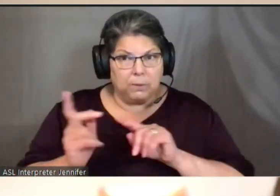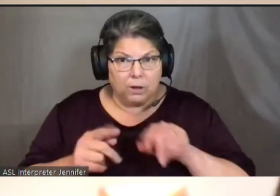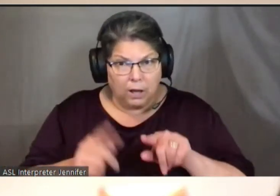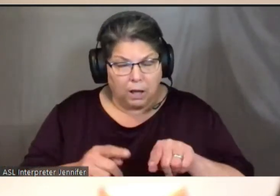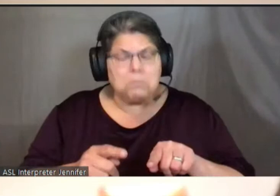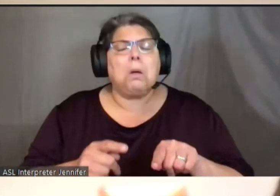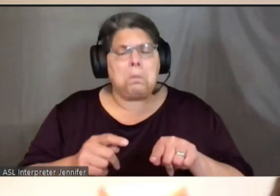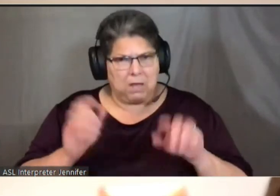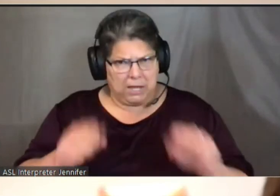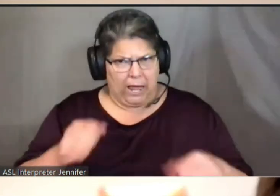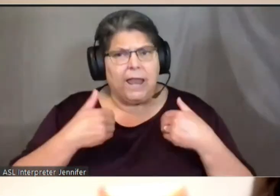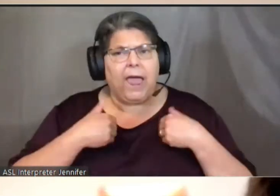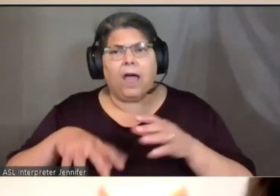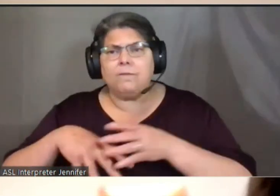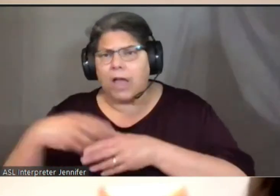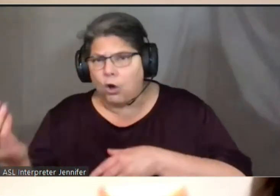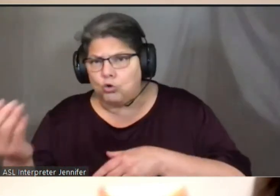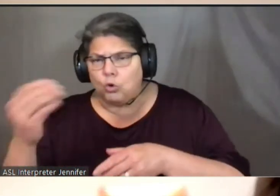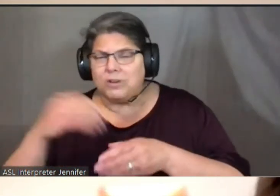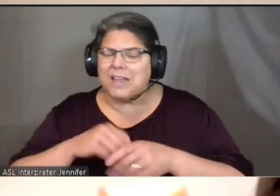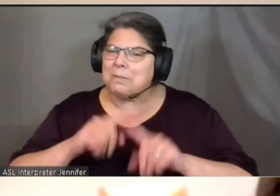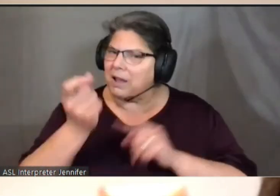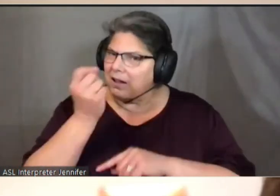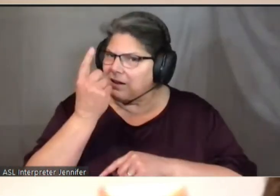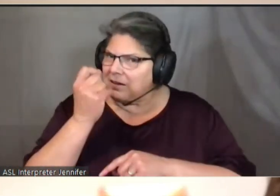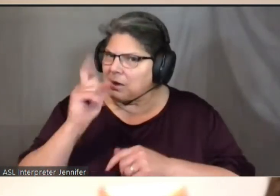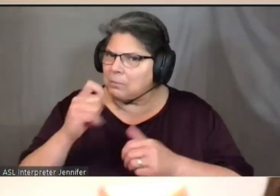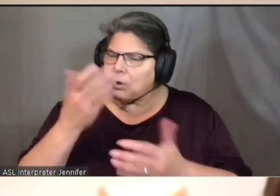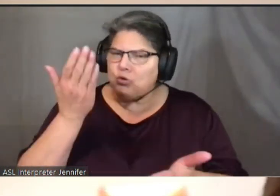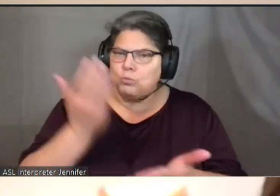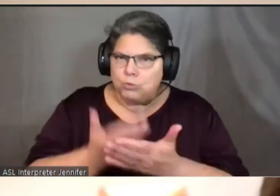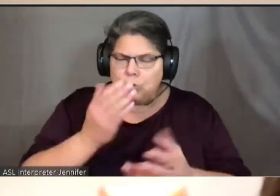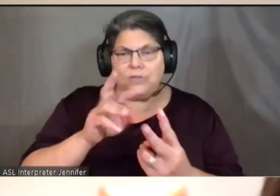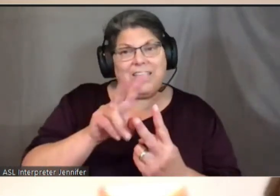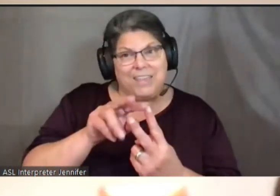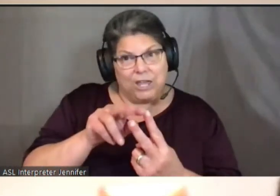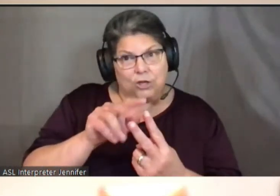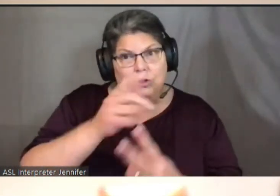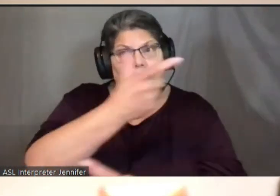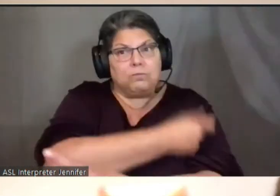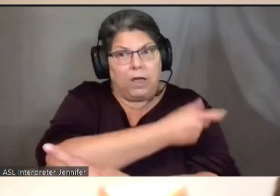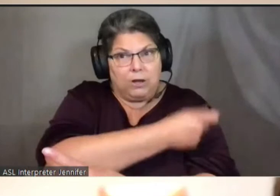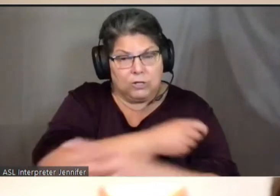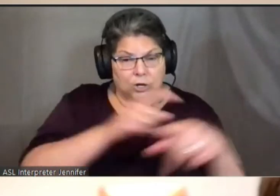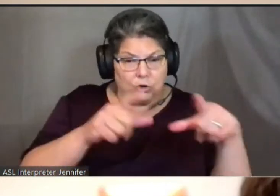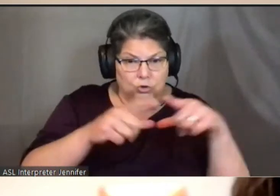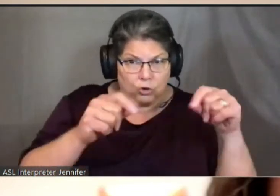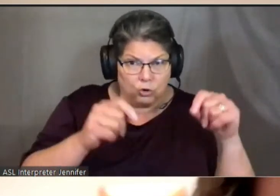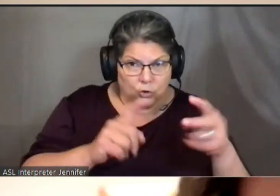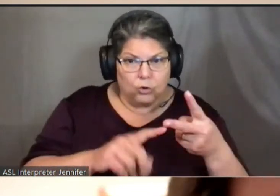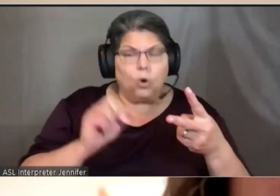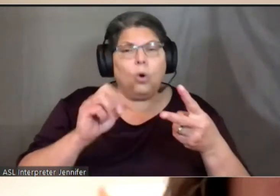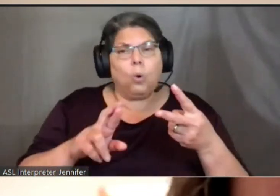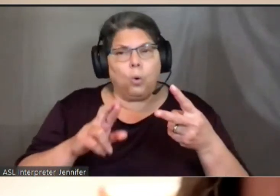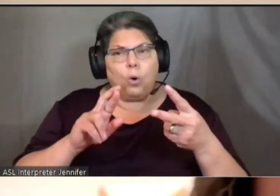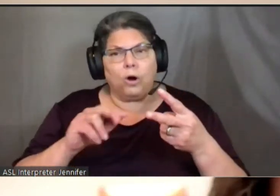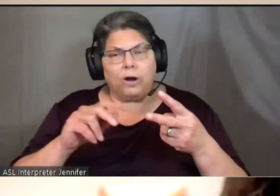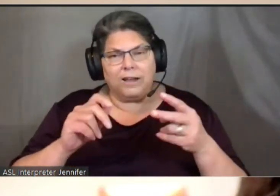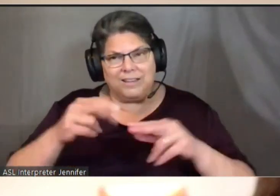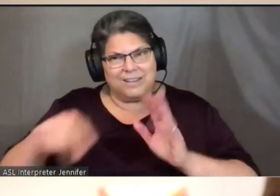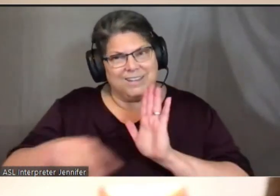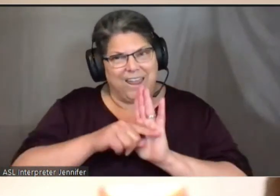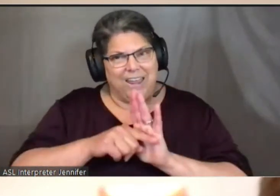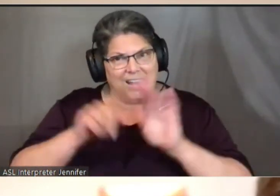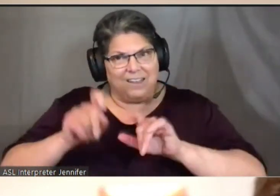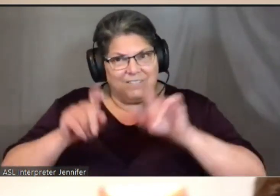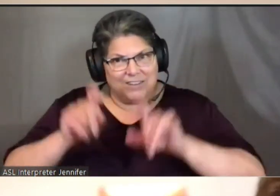and indoors with proof of vaccination or negative test. With proof of vaccination or negative test, the capacity